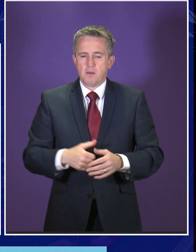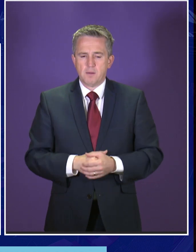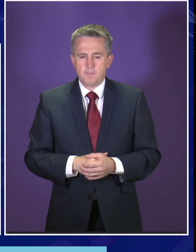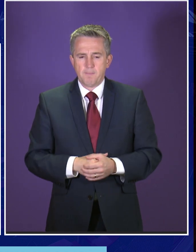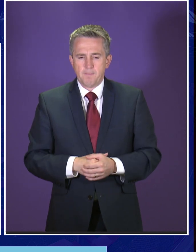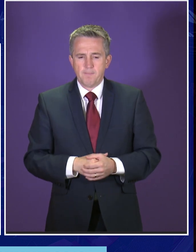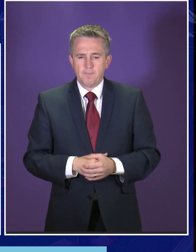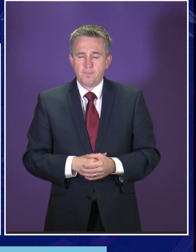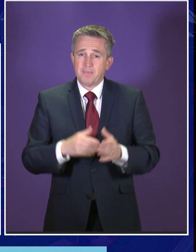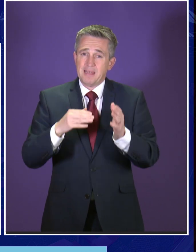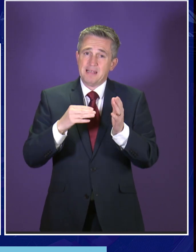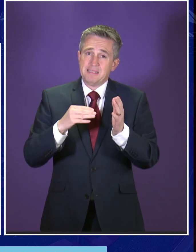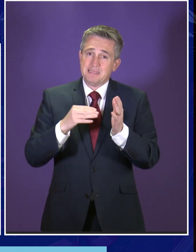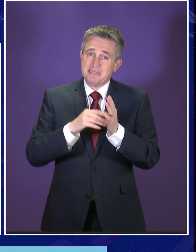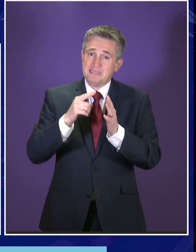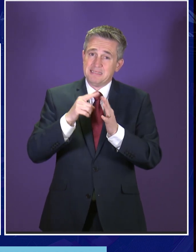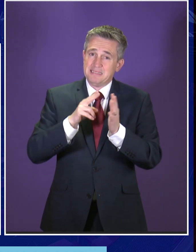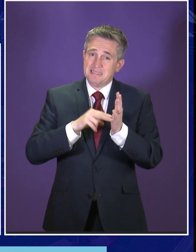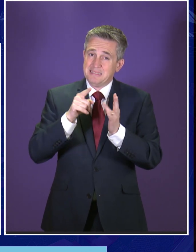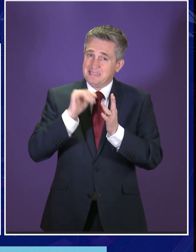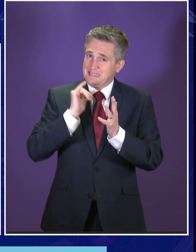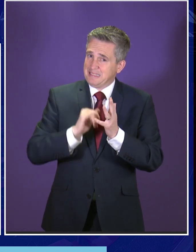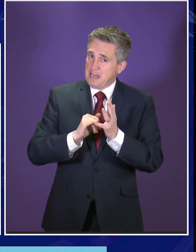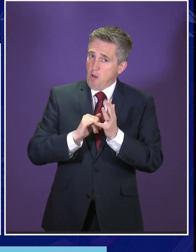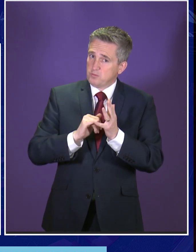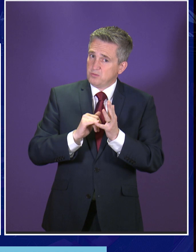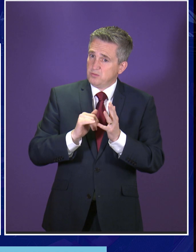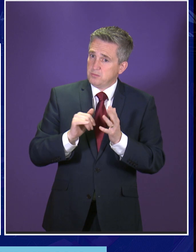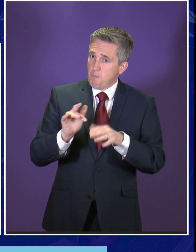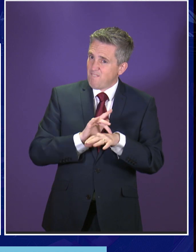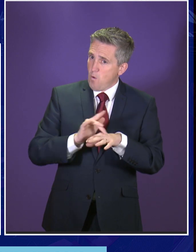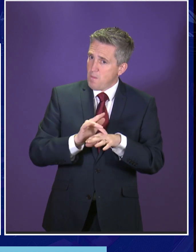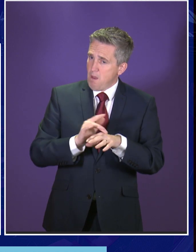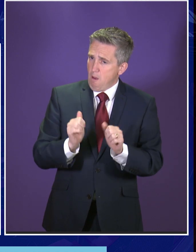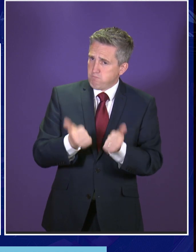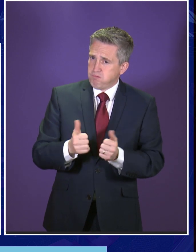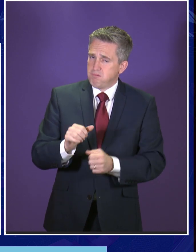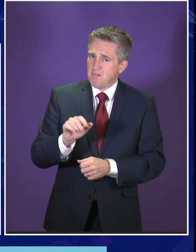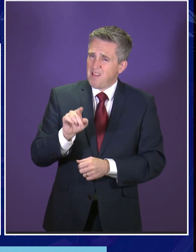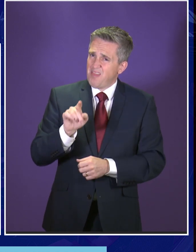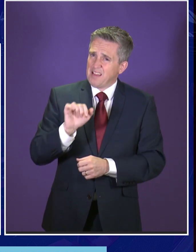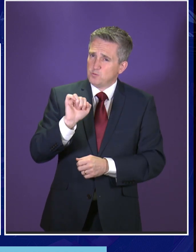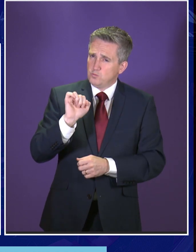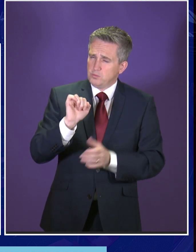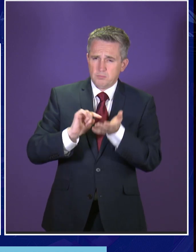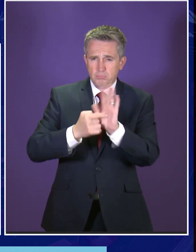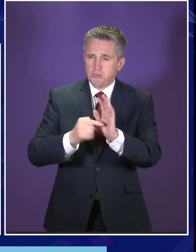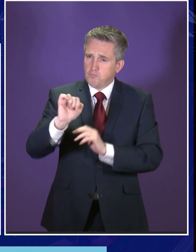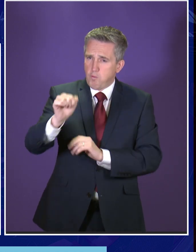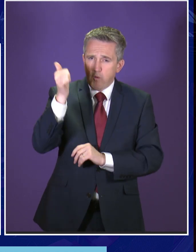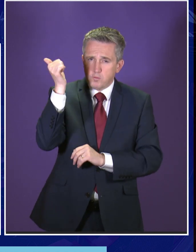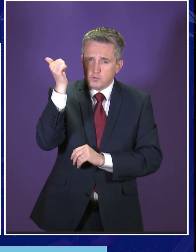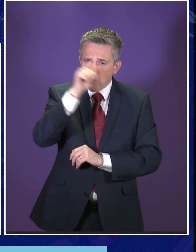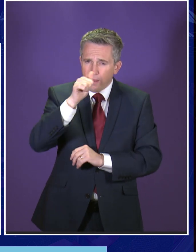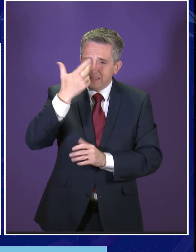I mean, Xenos alone is a great example of what I think is the arc of your own knowledge and experience.